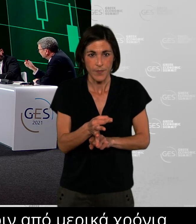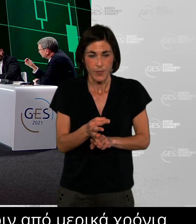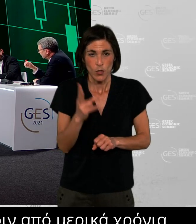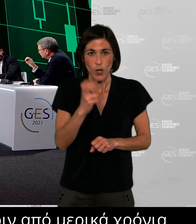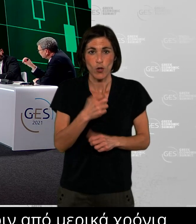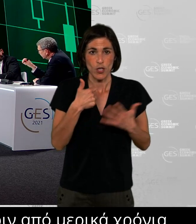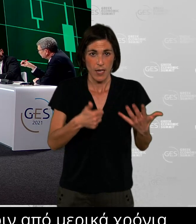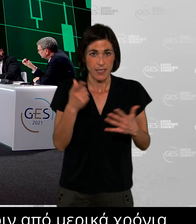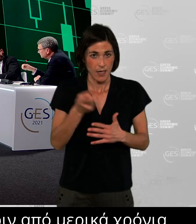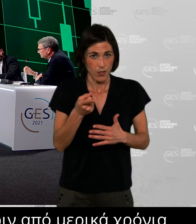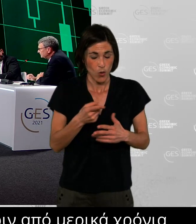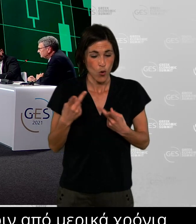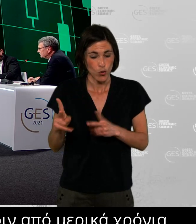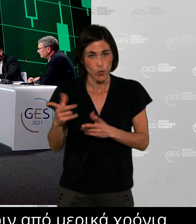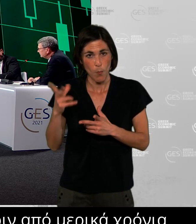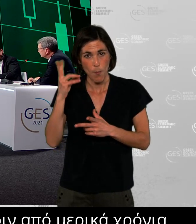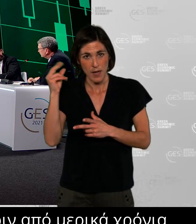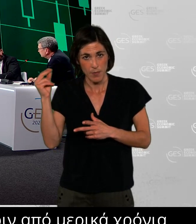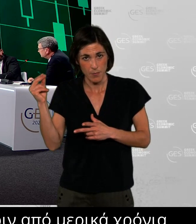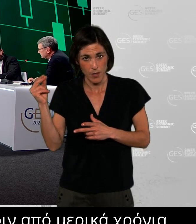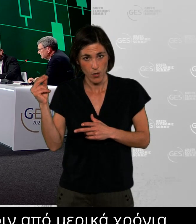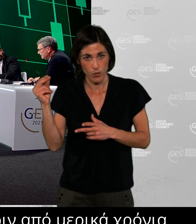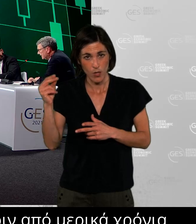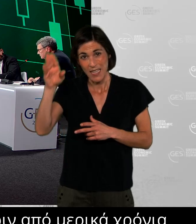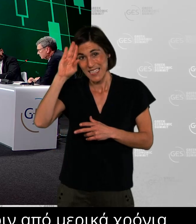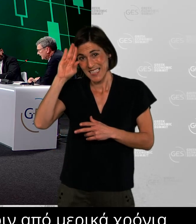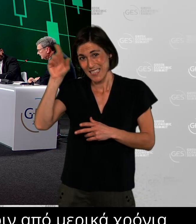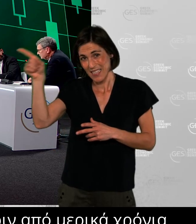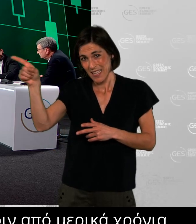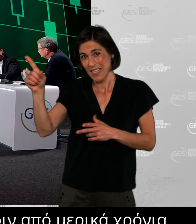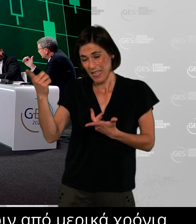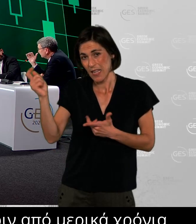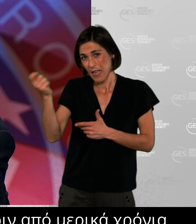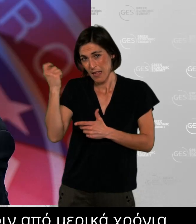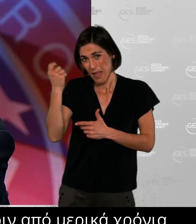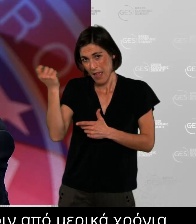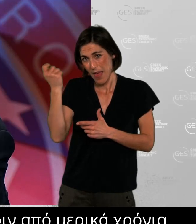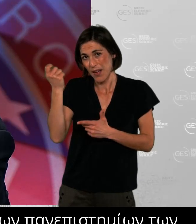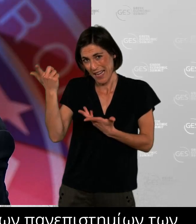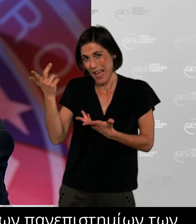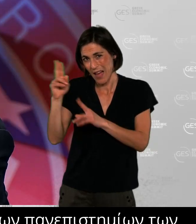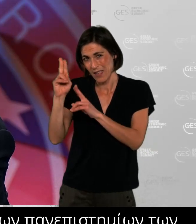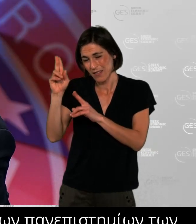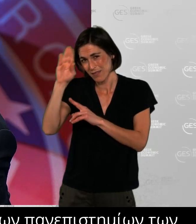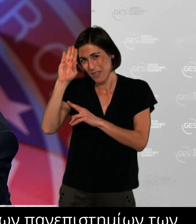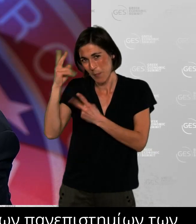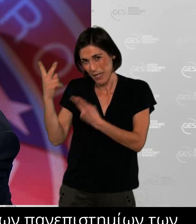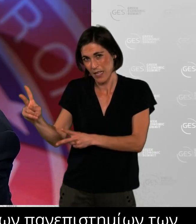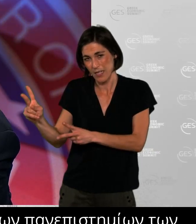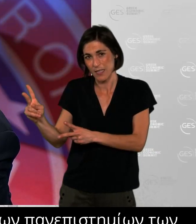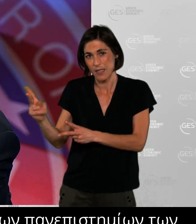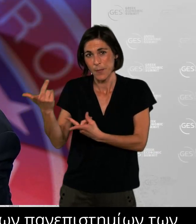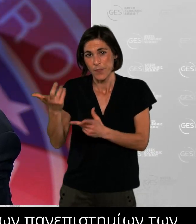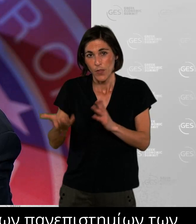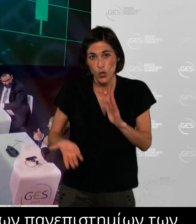universities ranked as national universities in the U.S. News and World Report national rankings, which is the highest ranking in the U.S., 26% of